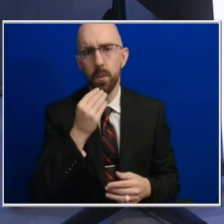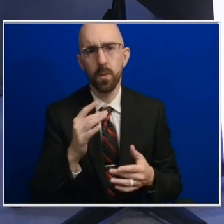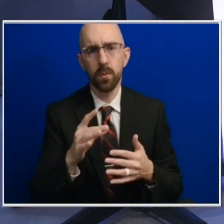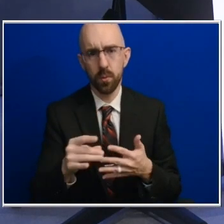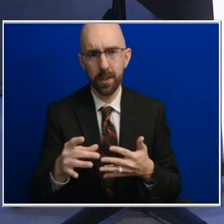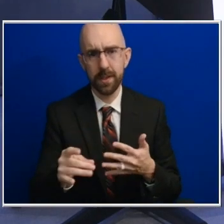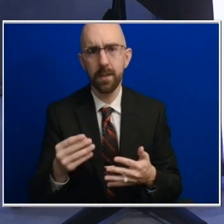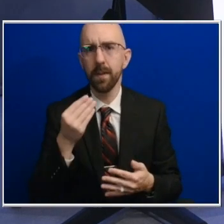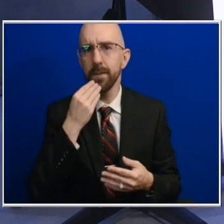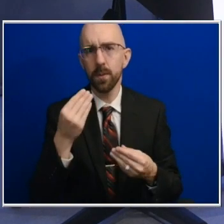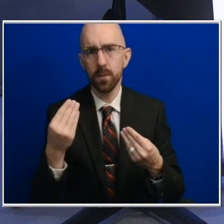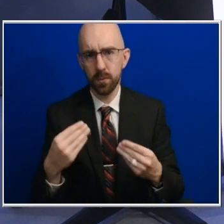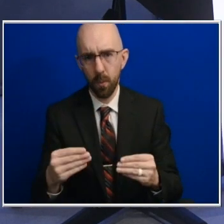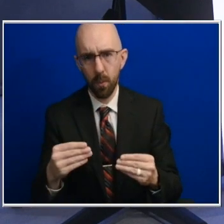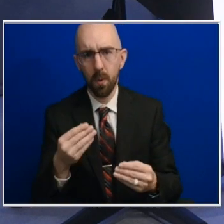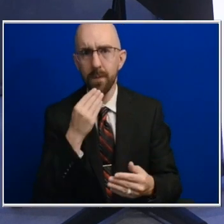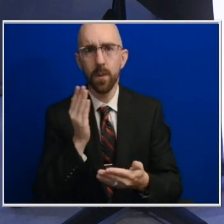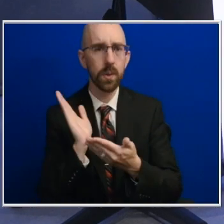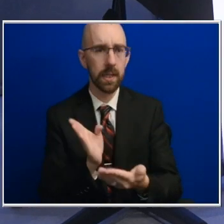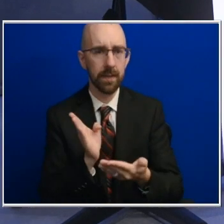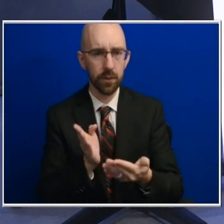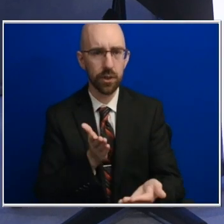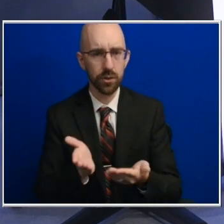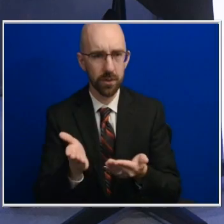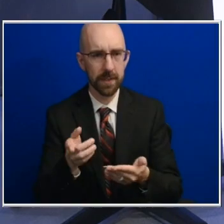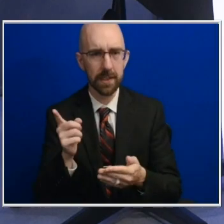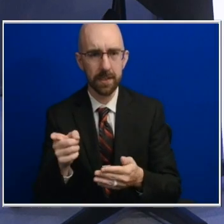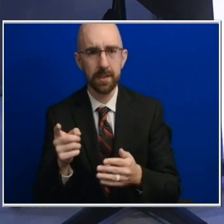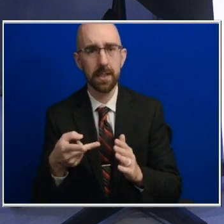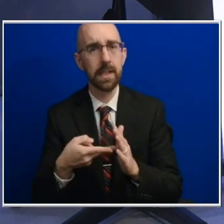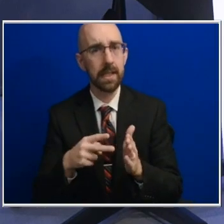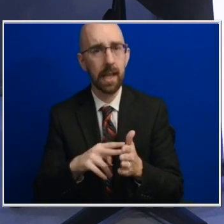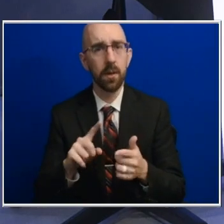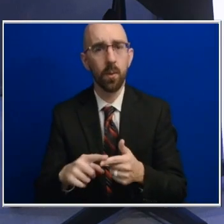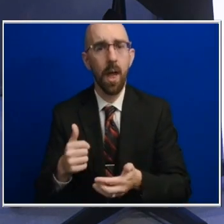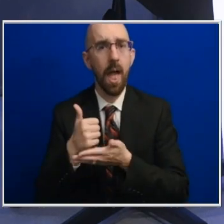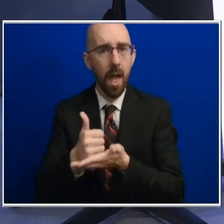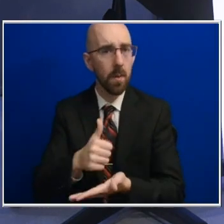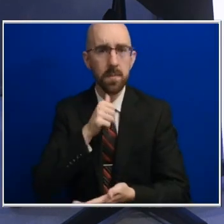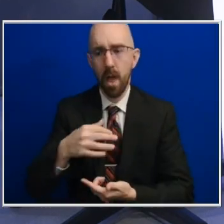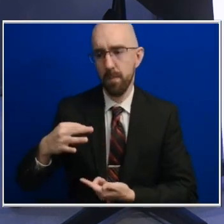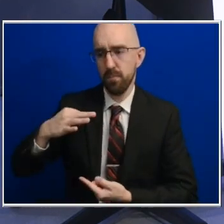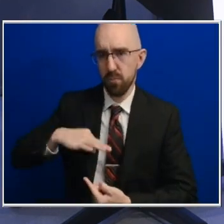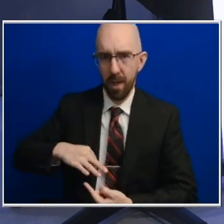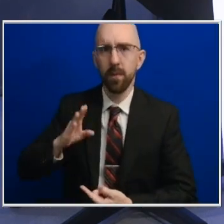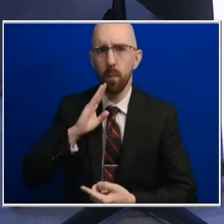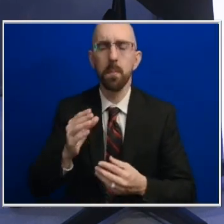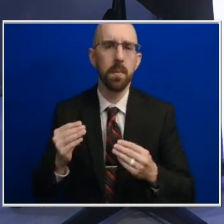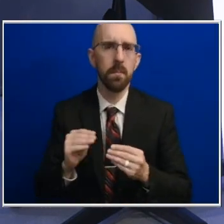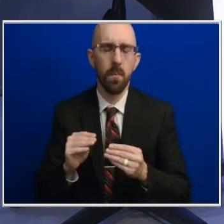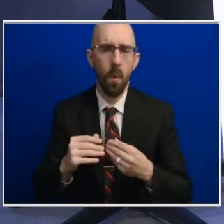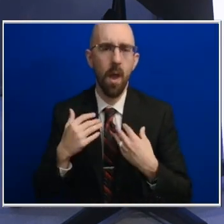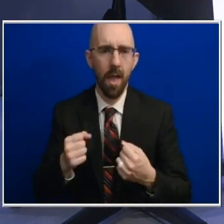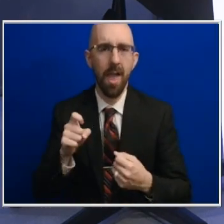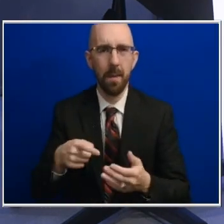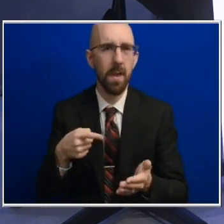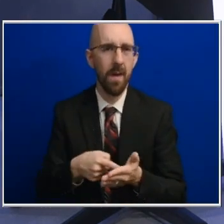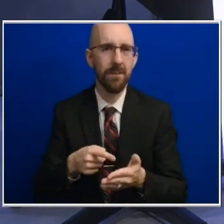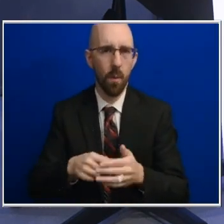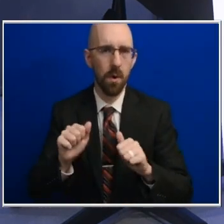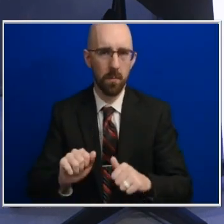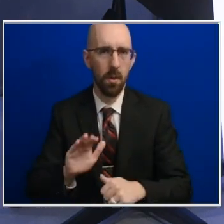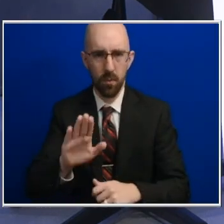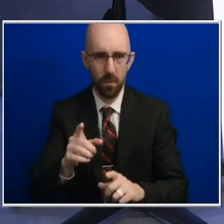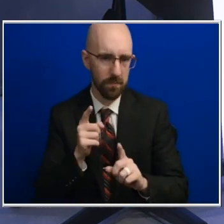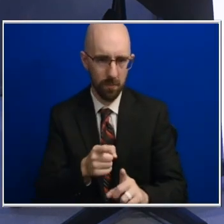and our food deliveries were geared to health and not to profit, we probably would be healthier. We'd have to make it affordable to people, to your point. You have to be able to shop